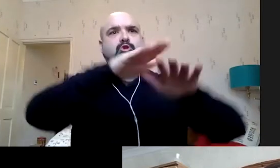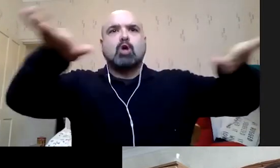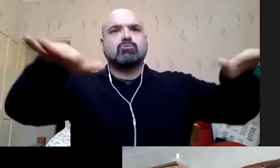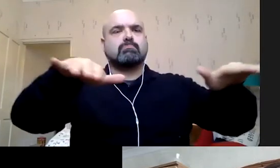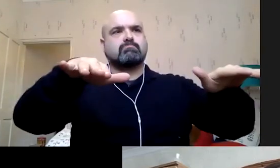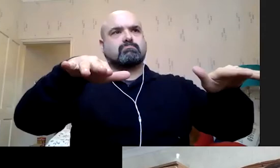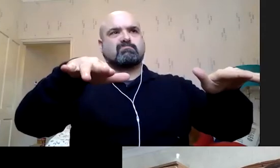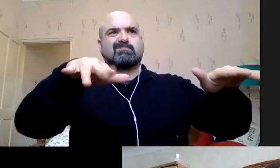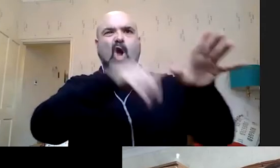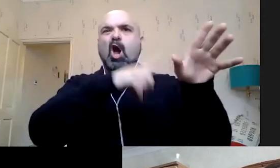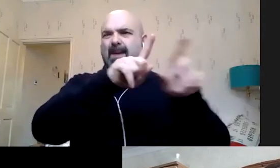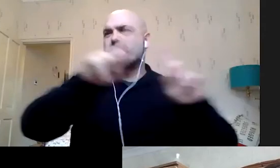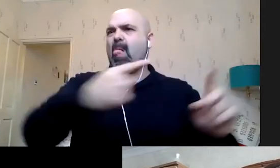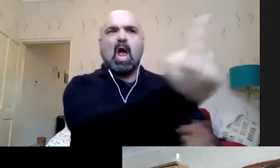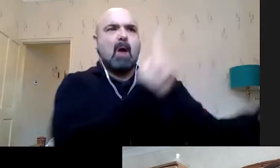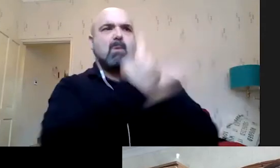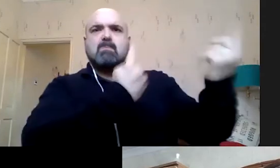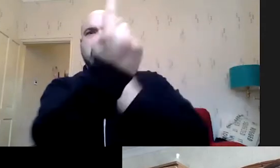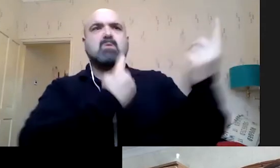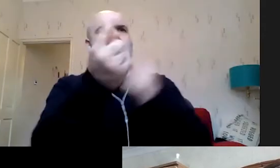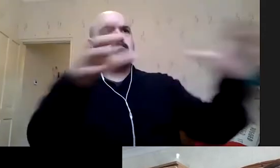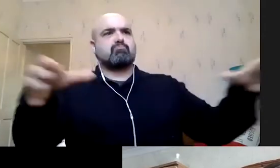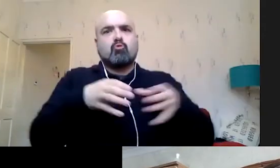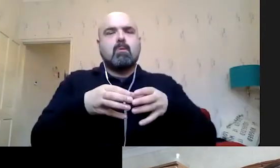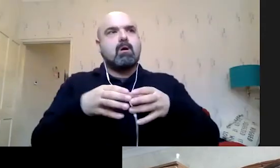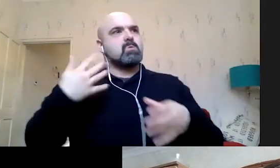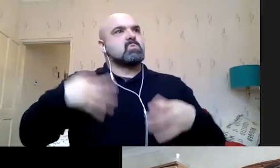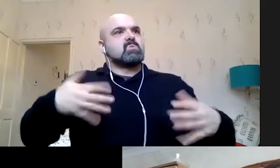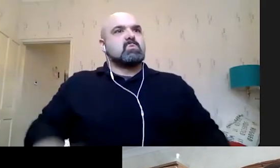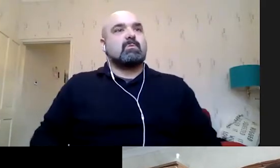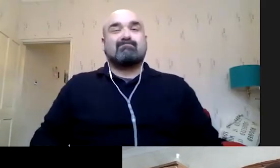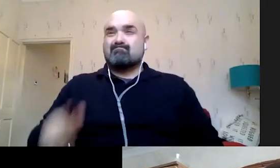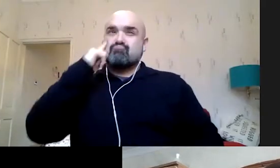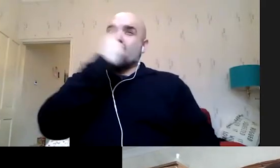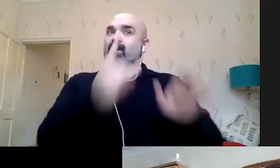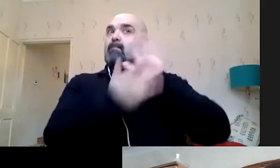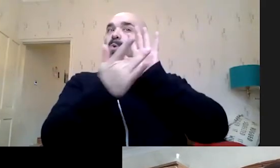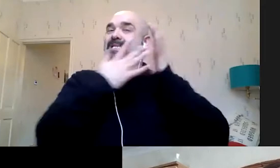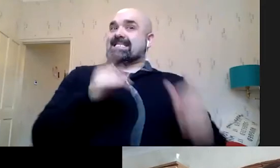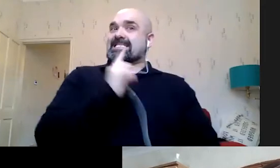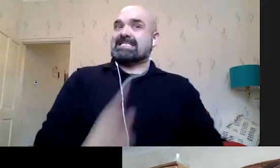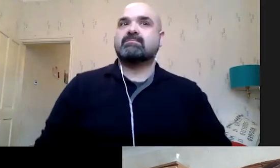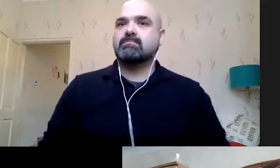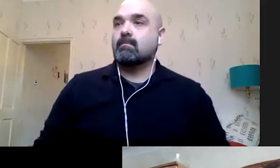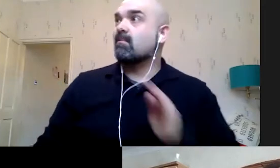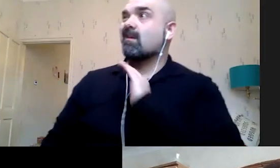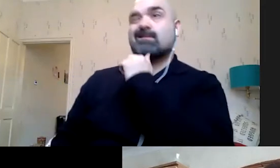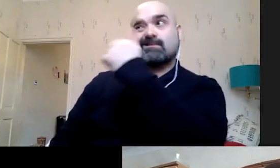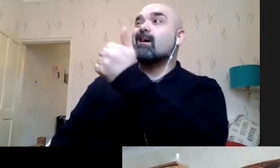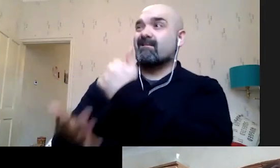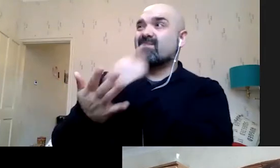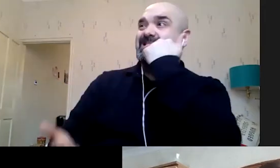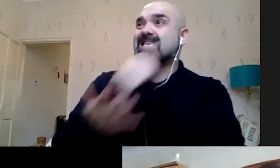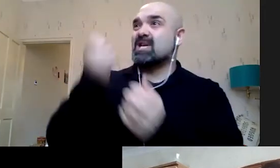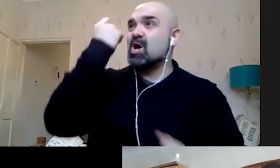and it showed how important it is and how lacking it is. And I think, you know, it's a fantastic initiative, but the fact it